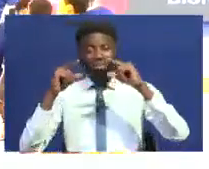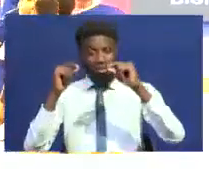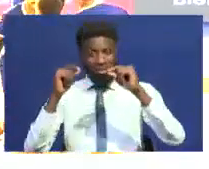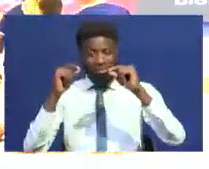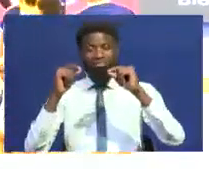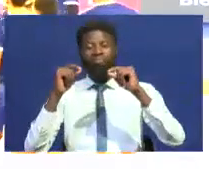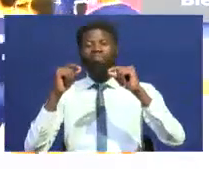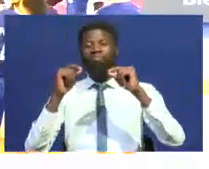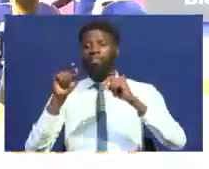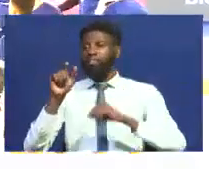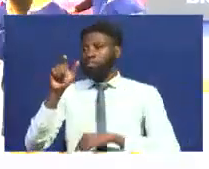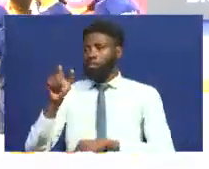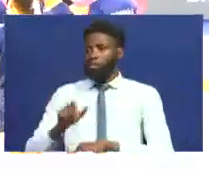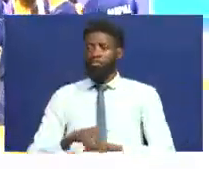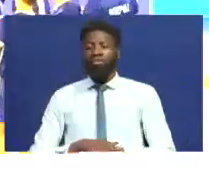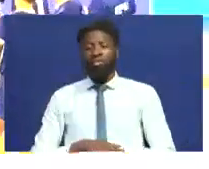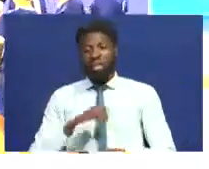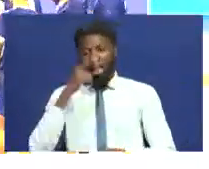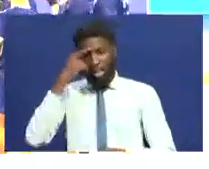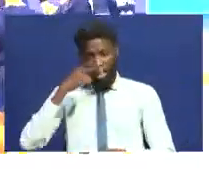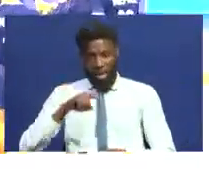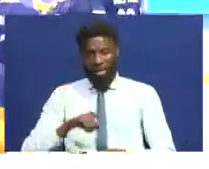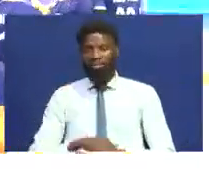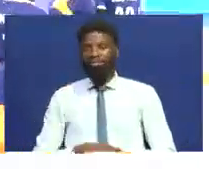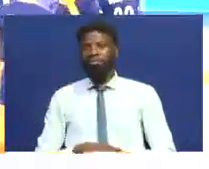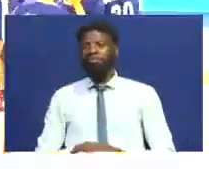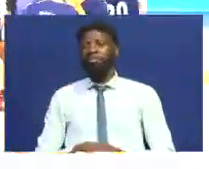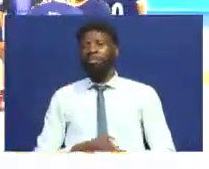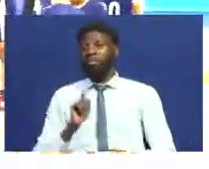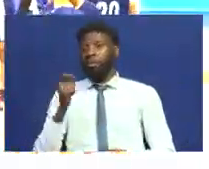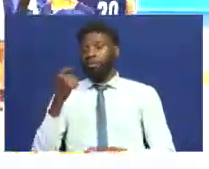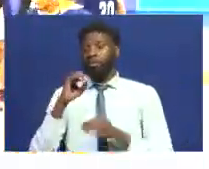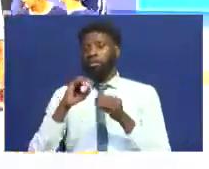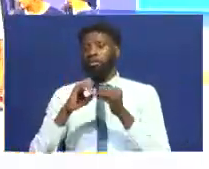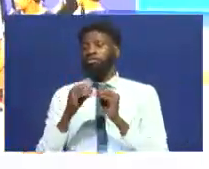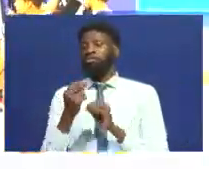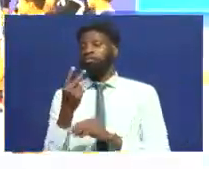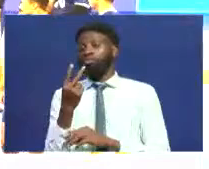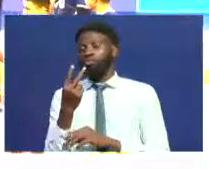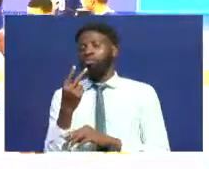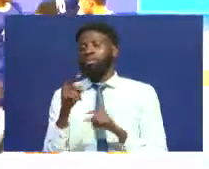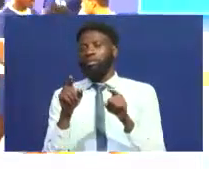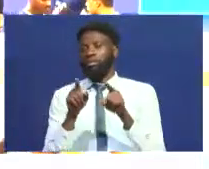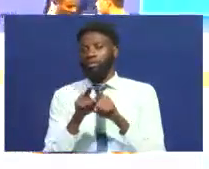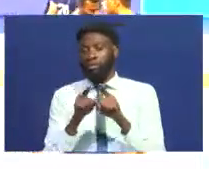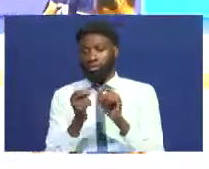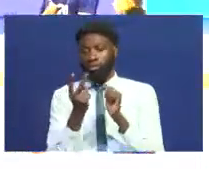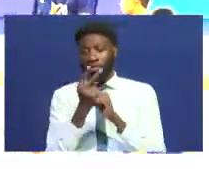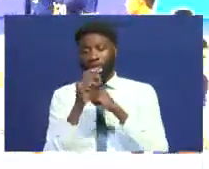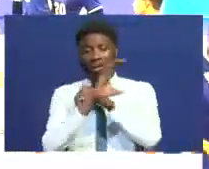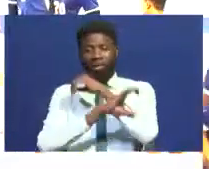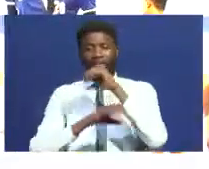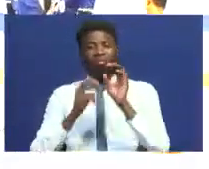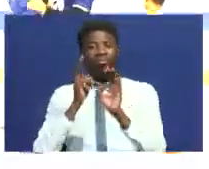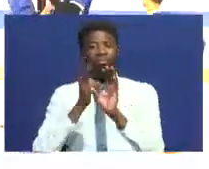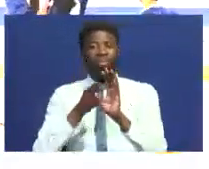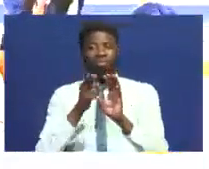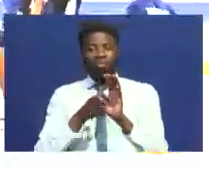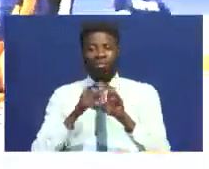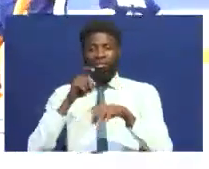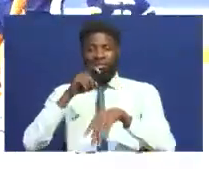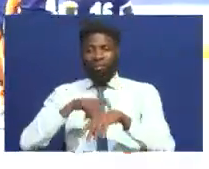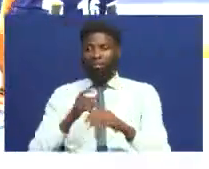with 10 points ahead of Thailand and Sri Lanka, who finished second and third respectively. Now 12 countries are taking part in this year's